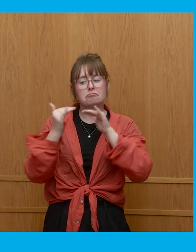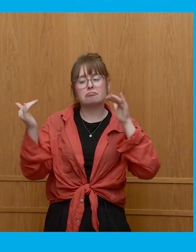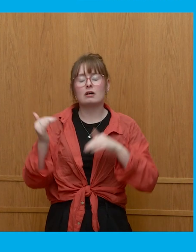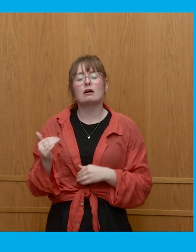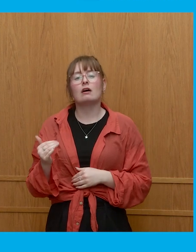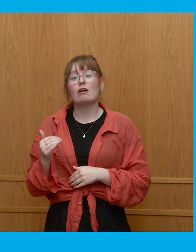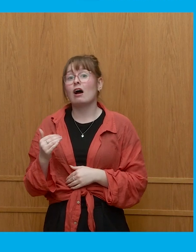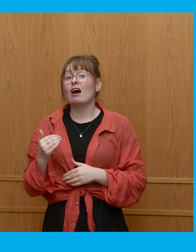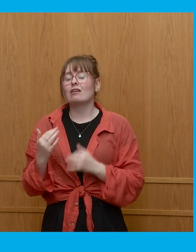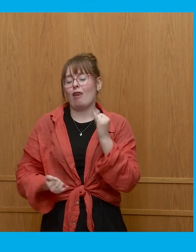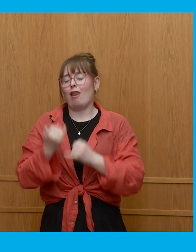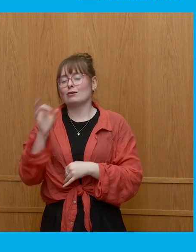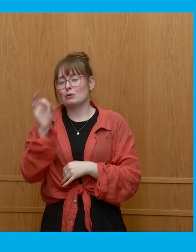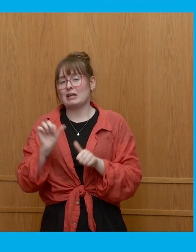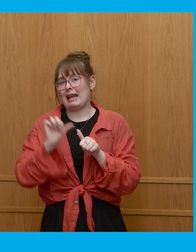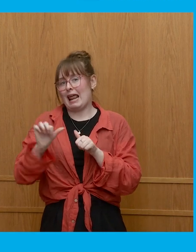next